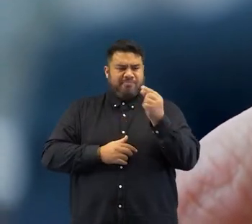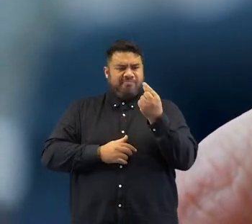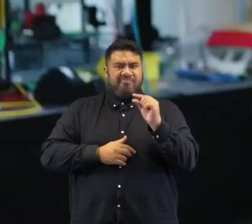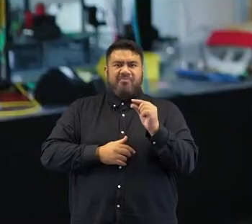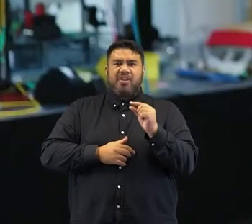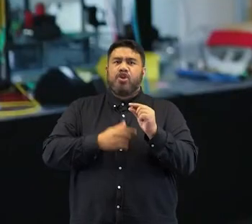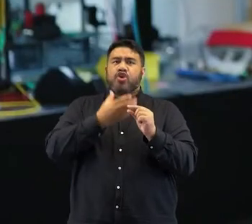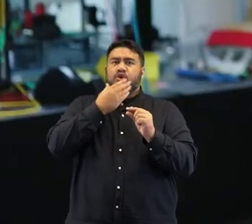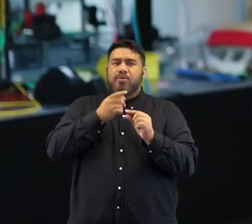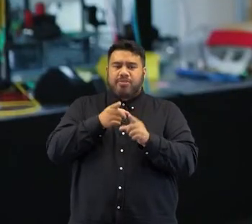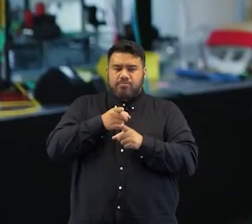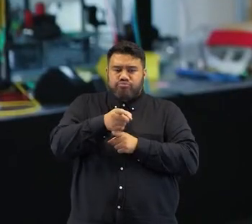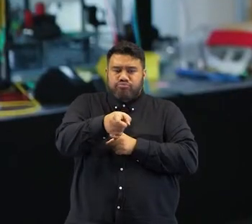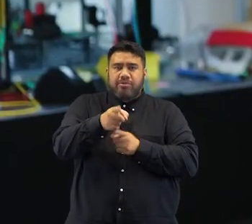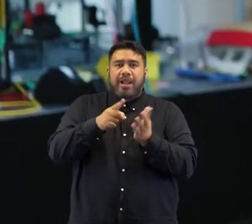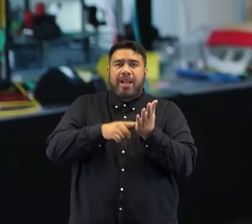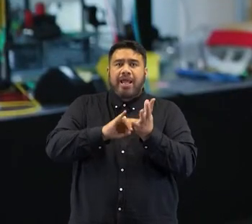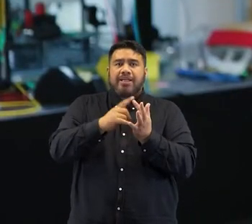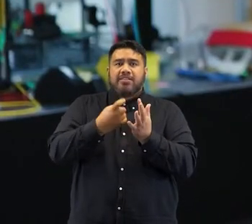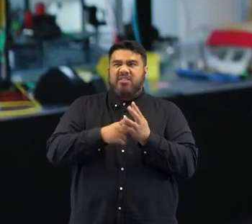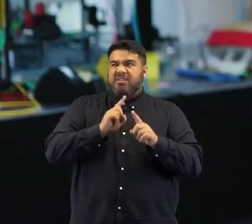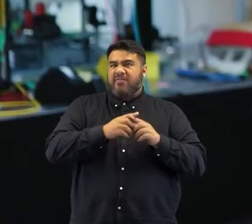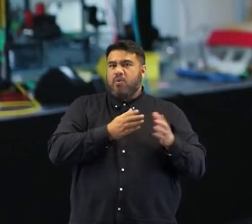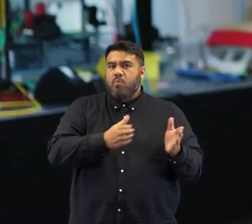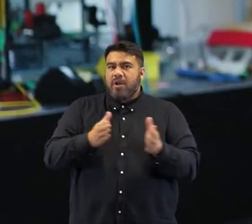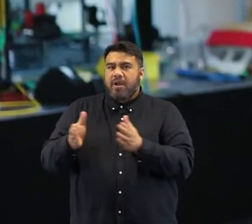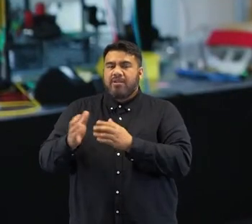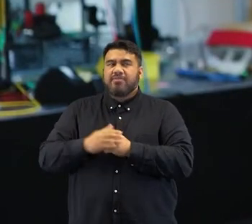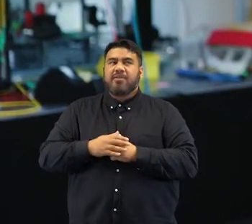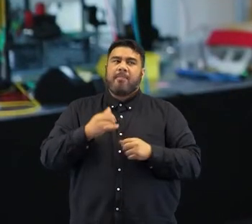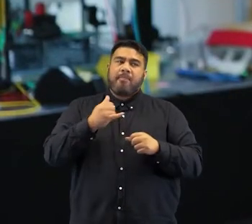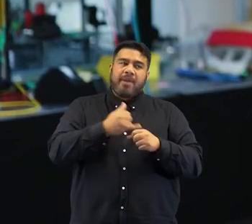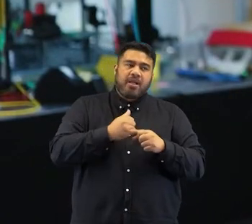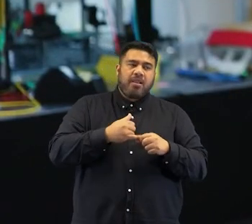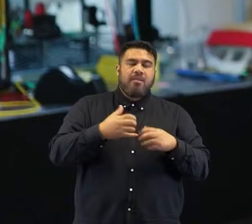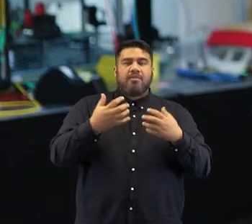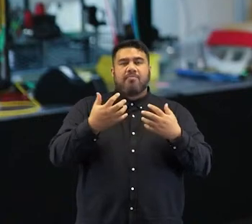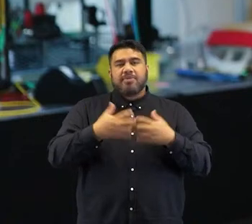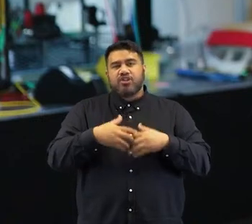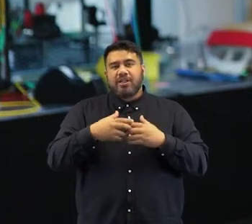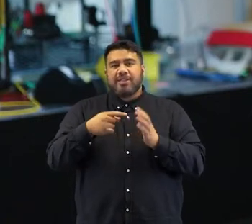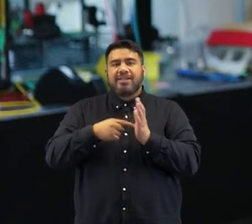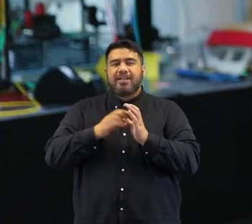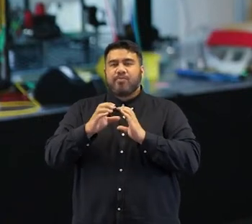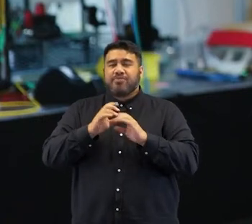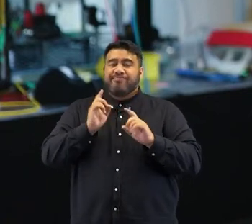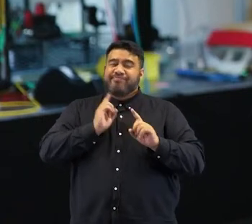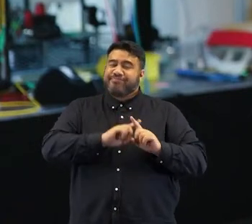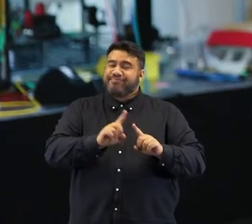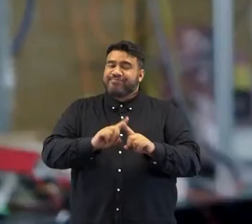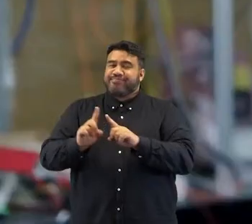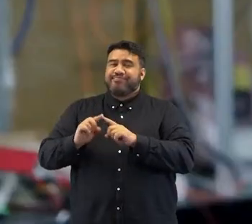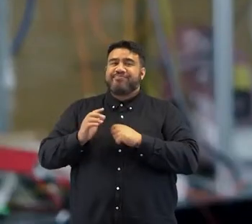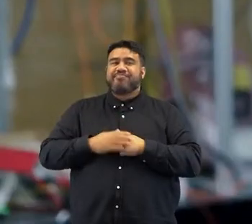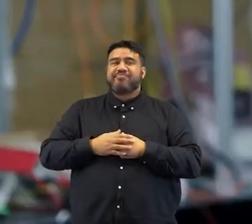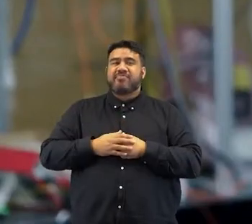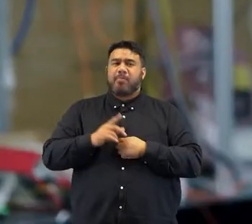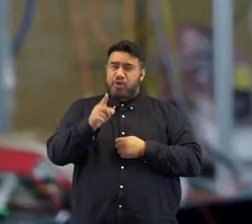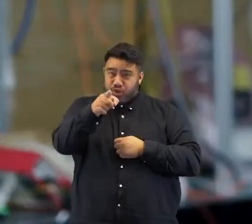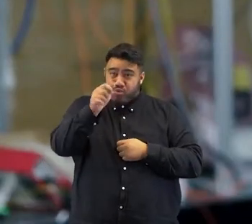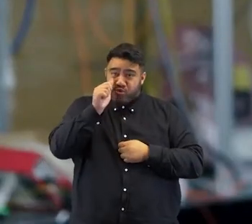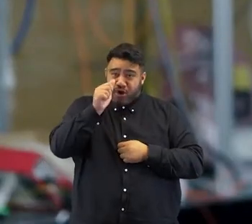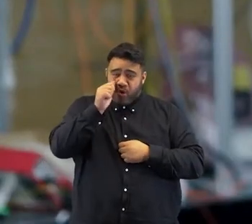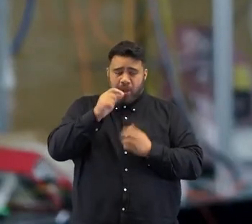are immensely useful for a variety of things. They're used in, you know, from medicine to machining to telecommunication and stuff like that. And one thing